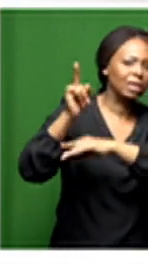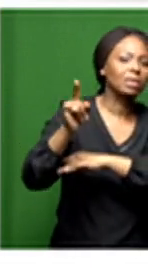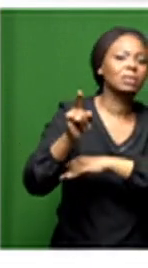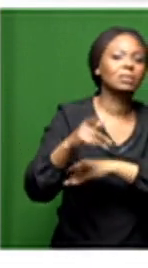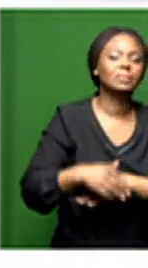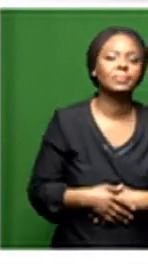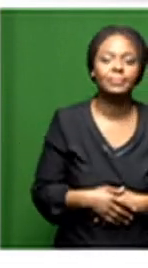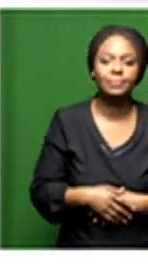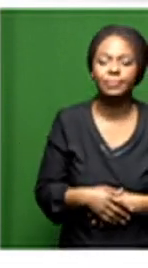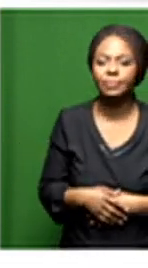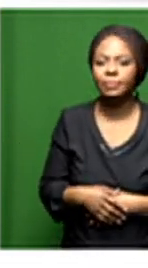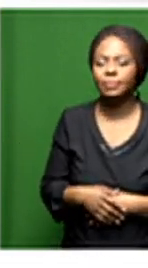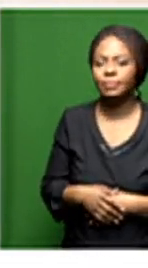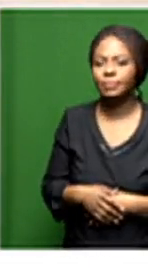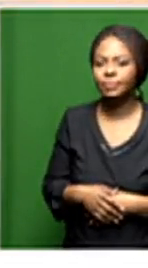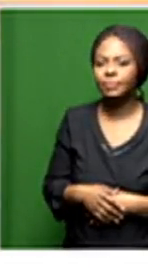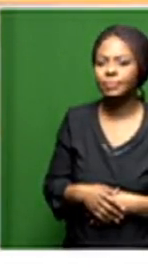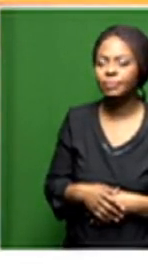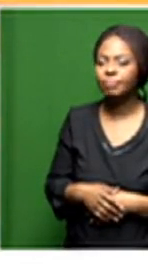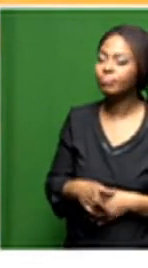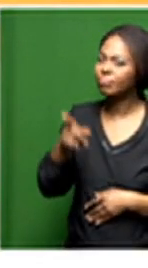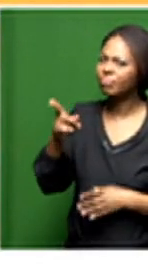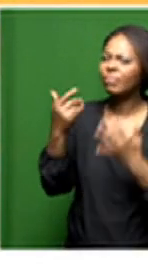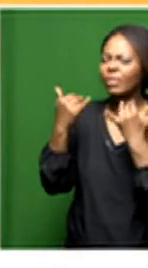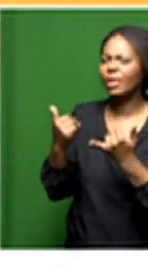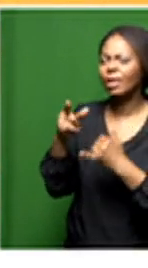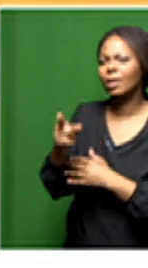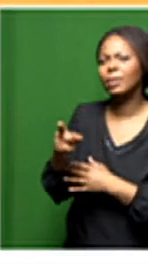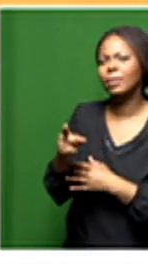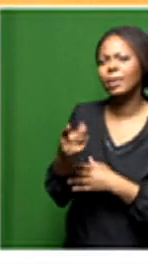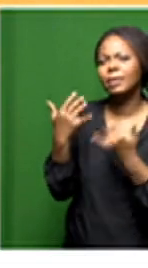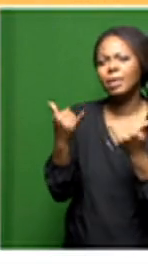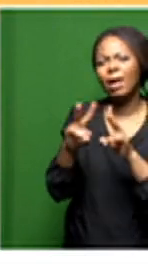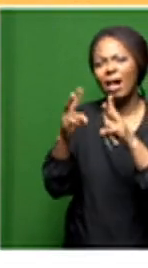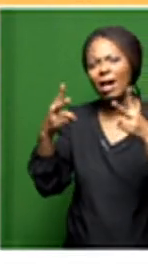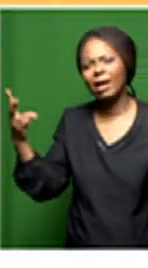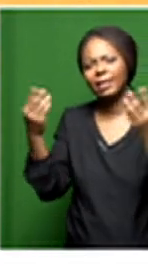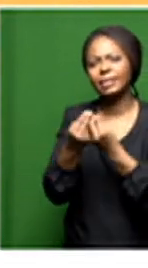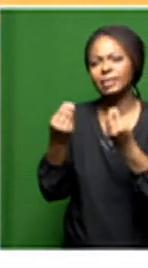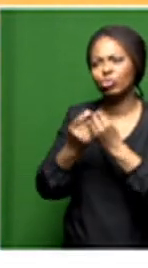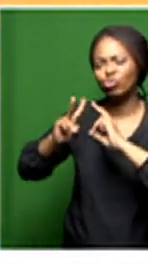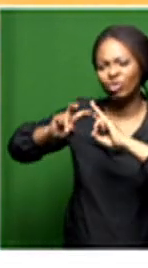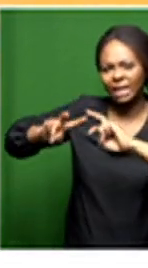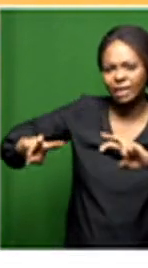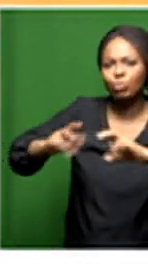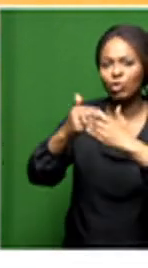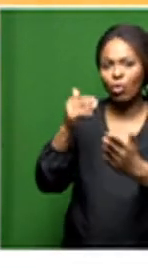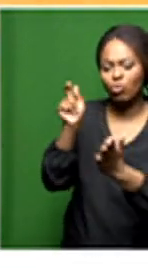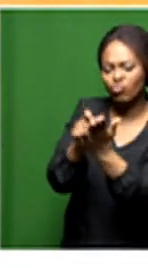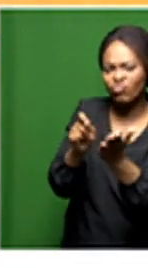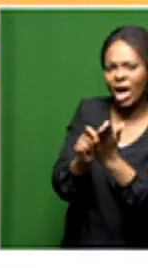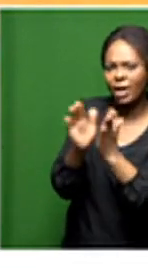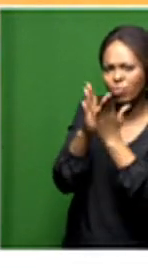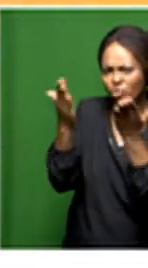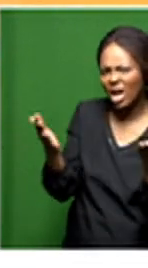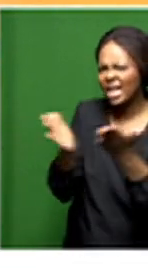forward. As you were going about digging through voluminous amounts of research before writing this book, what